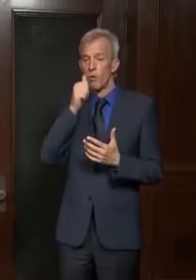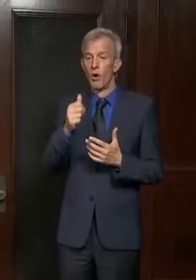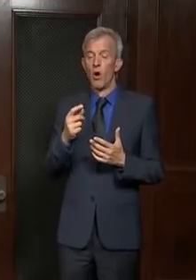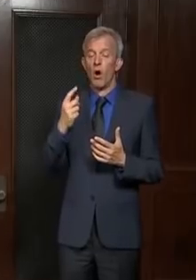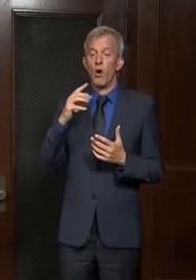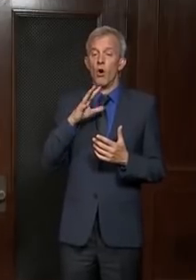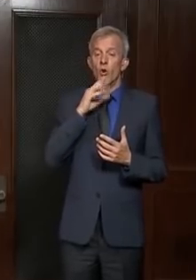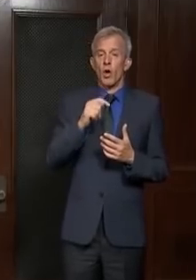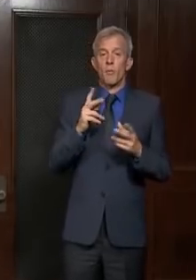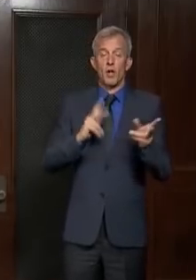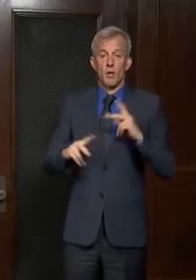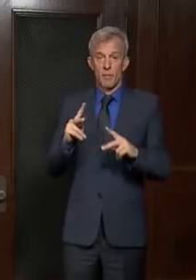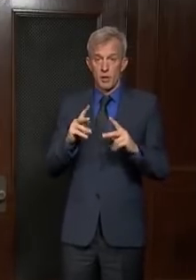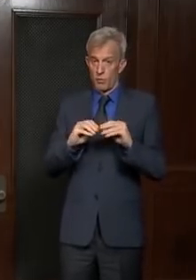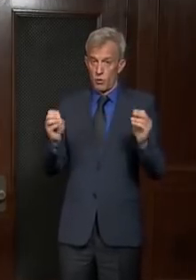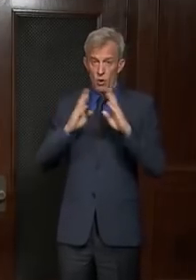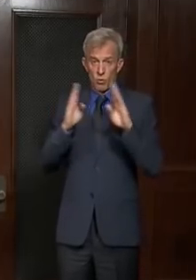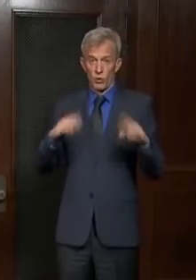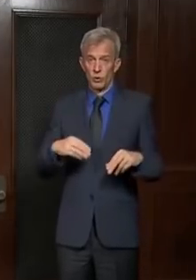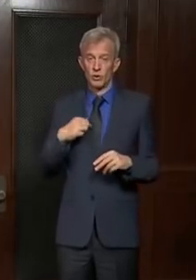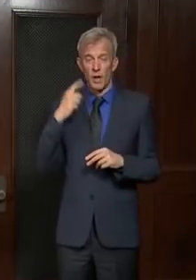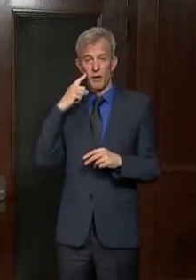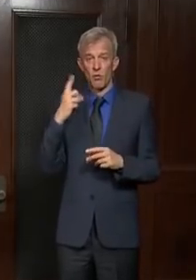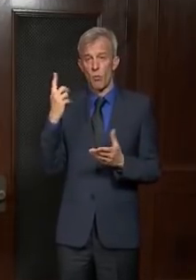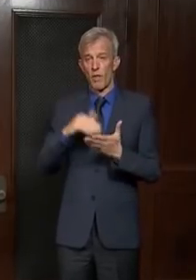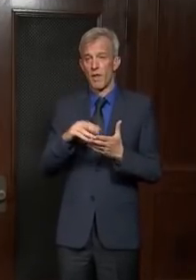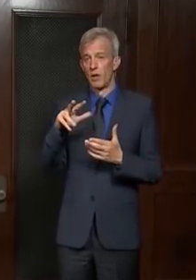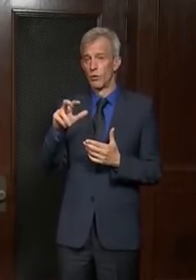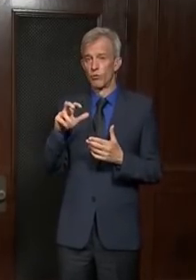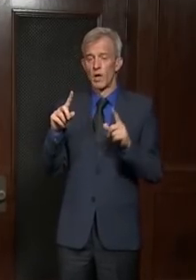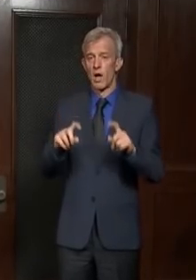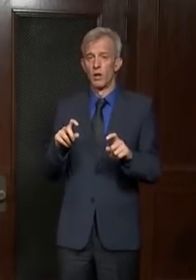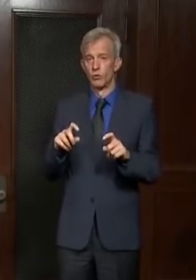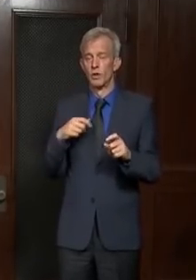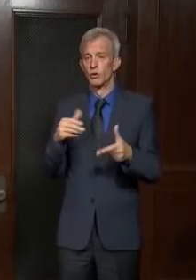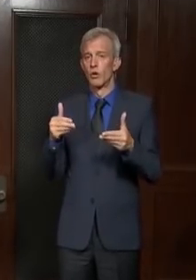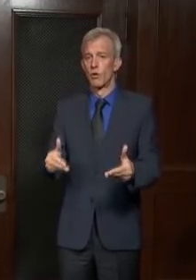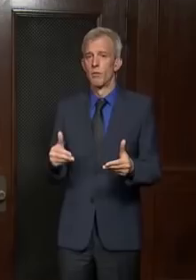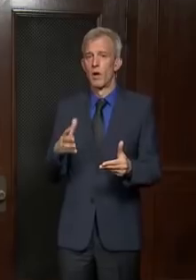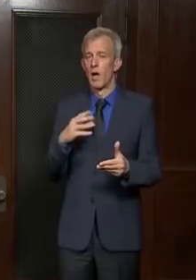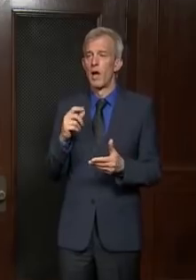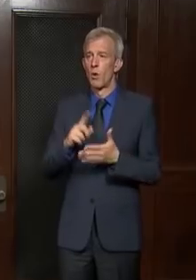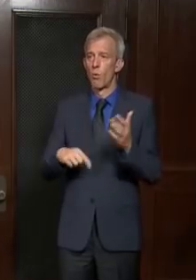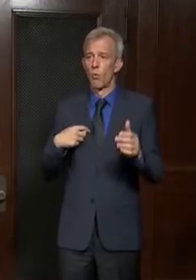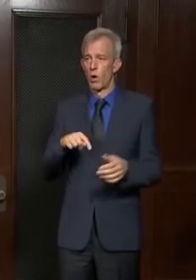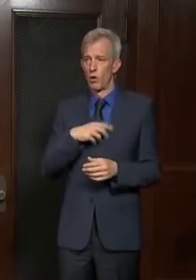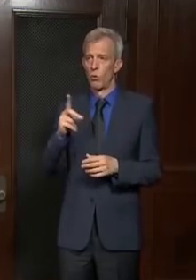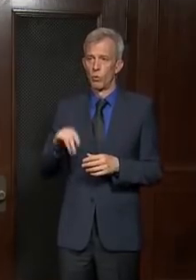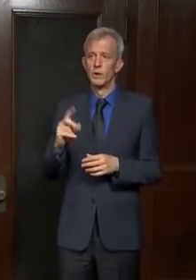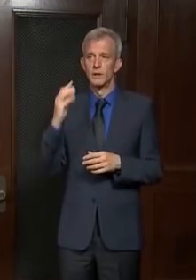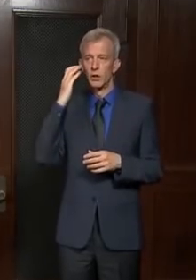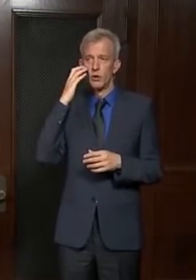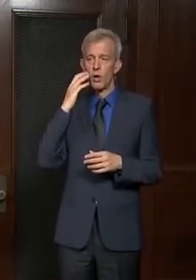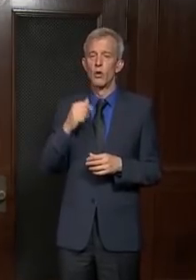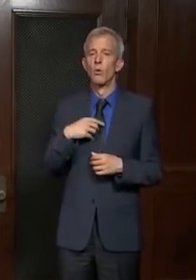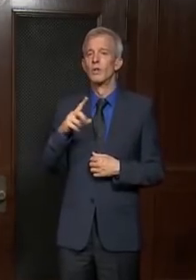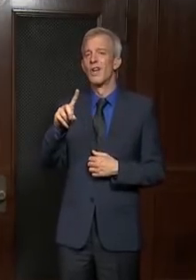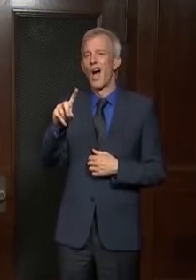too, the numbers, I think we have 1,300 tests that have gone forward, and the ones that we did know of, that batch that I mentioned, it